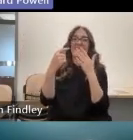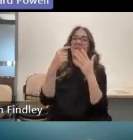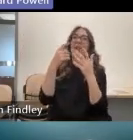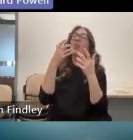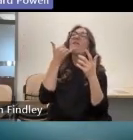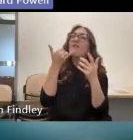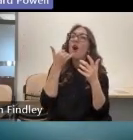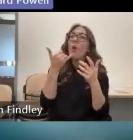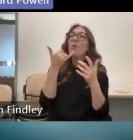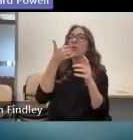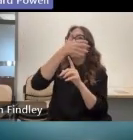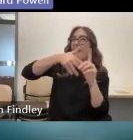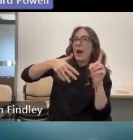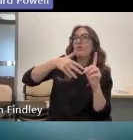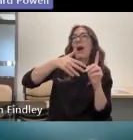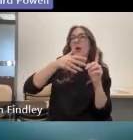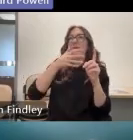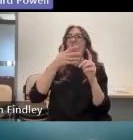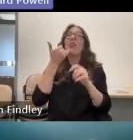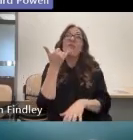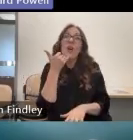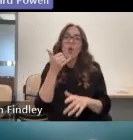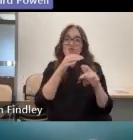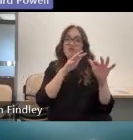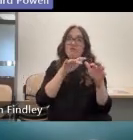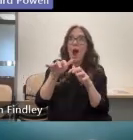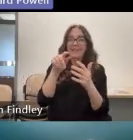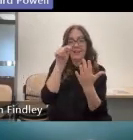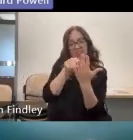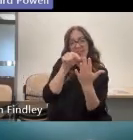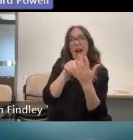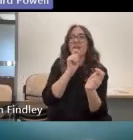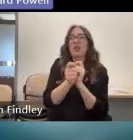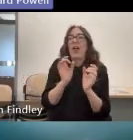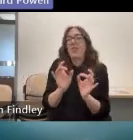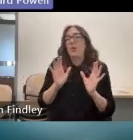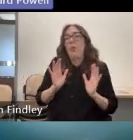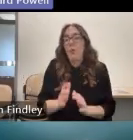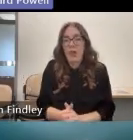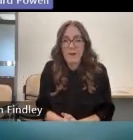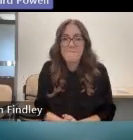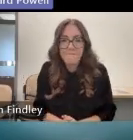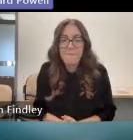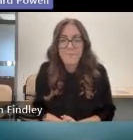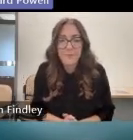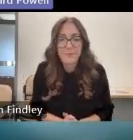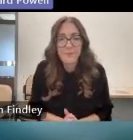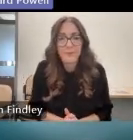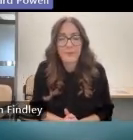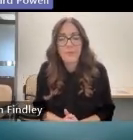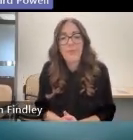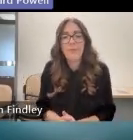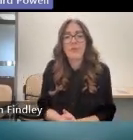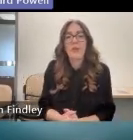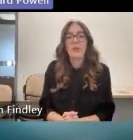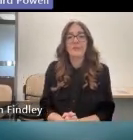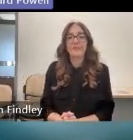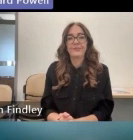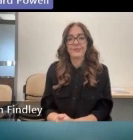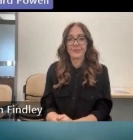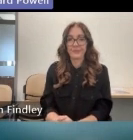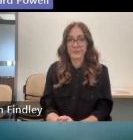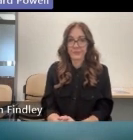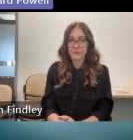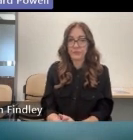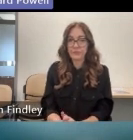find light mode and dark mode helpful. It depends on the individual. It depends on how their visual impairments